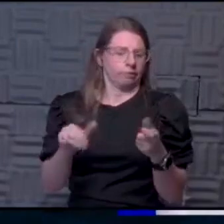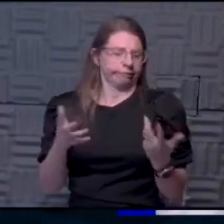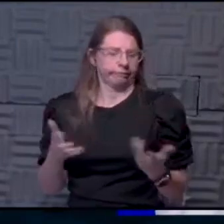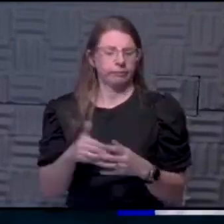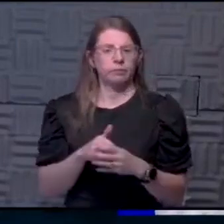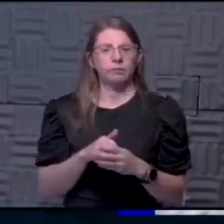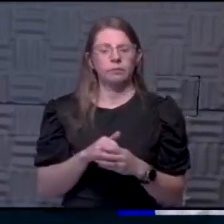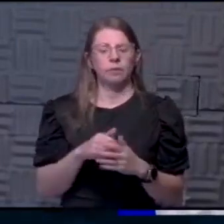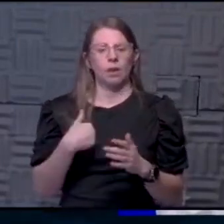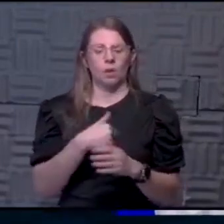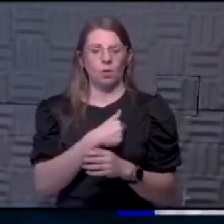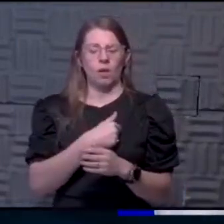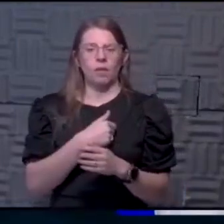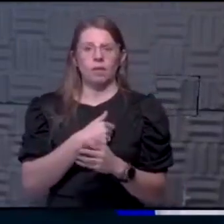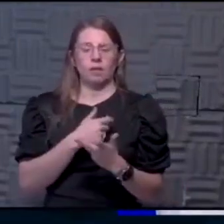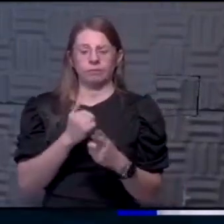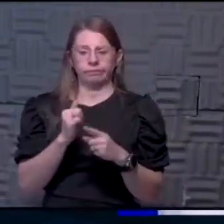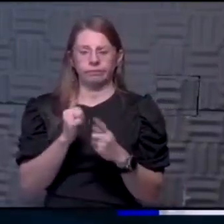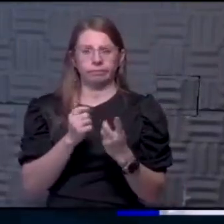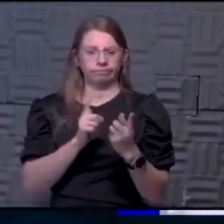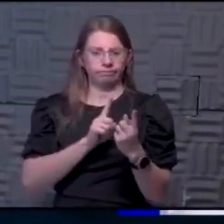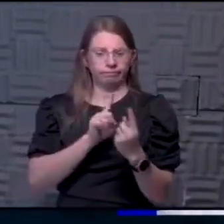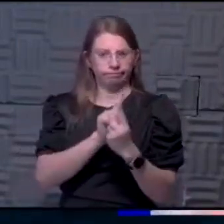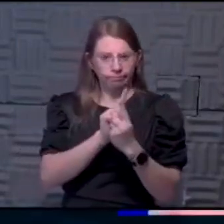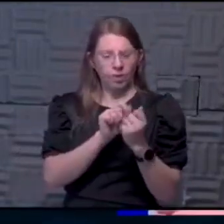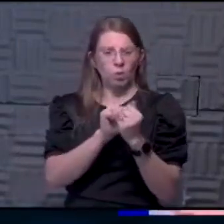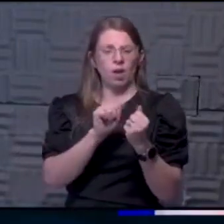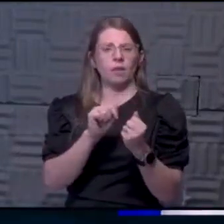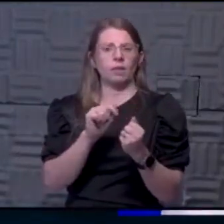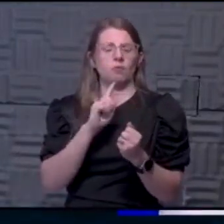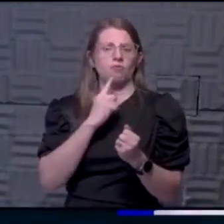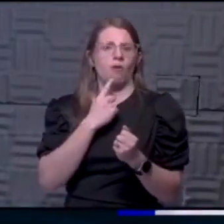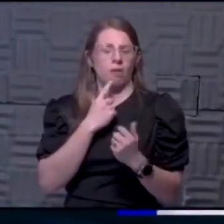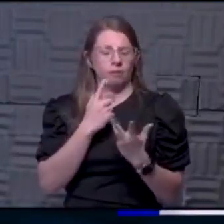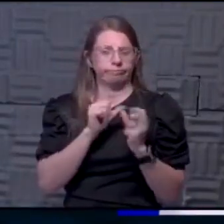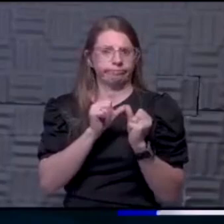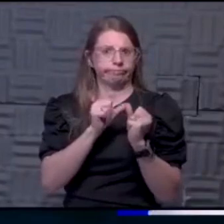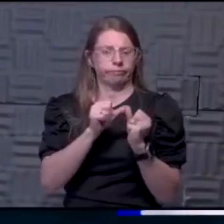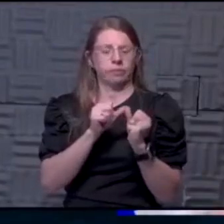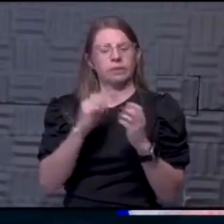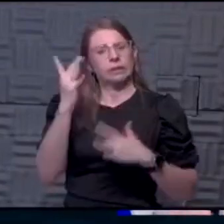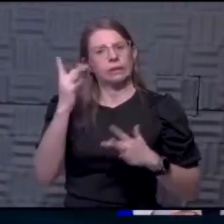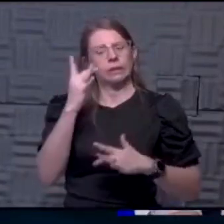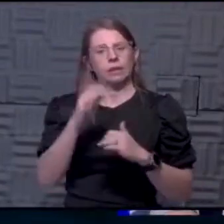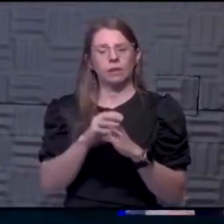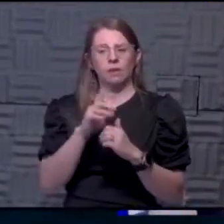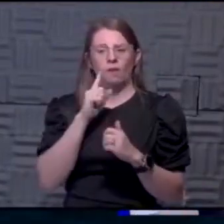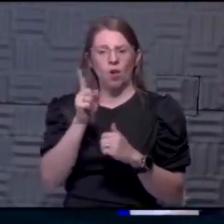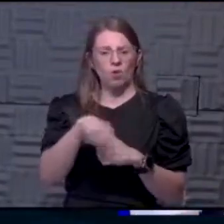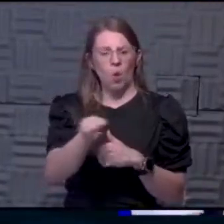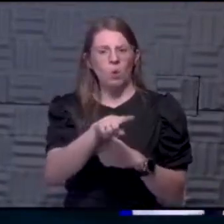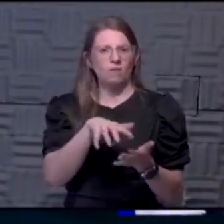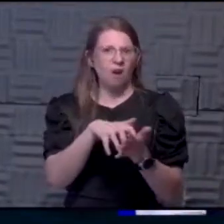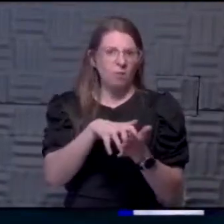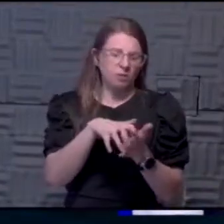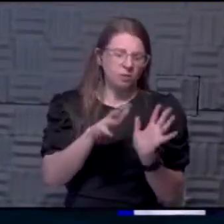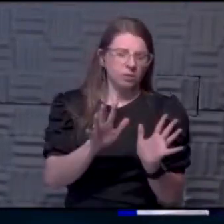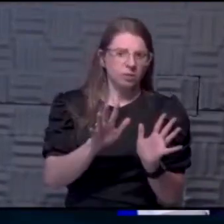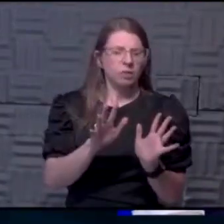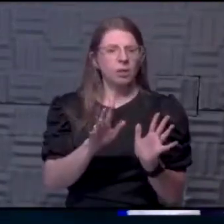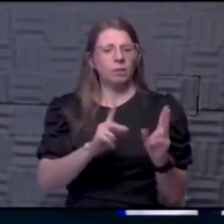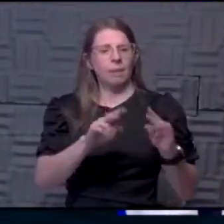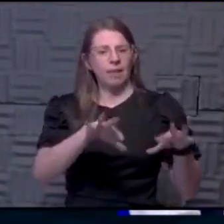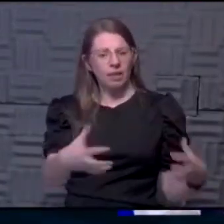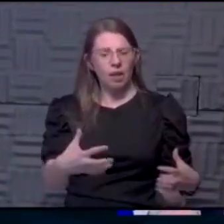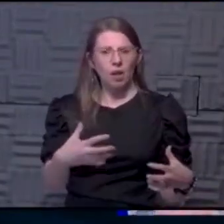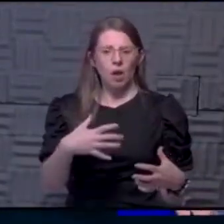us that practicing with more chronic disease patients, it would be what a great place to do that vaccination of some of the most vulnerable populations in an endocrinology clinic or